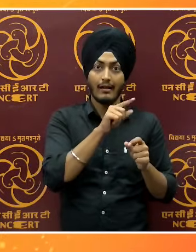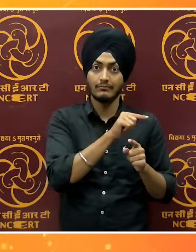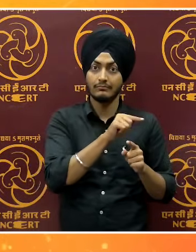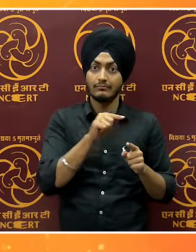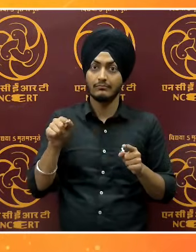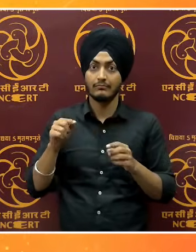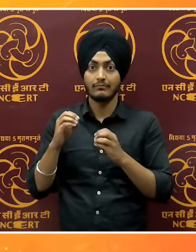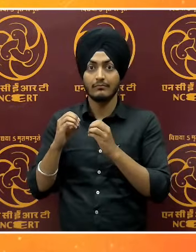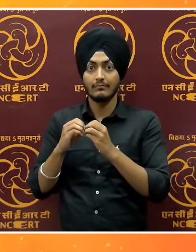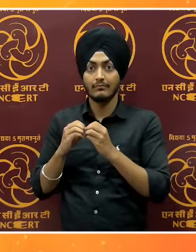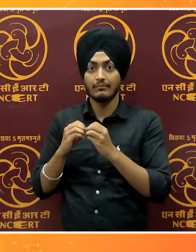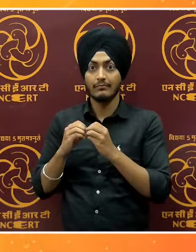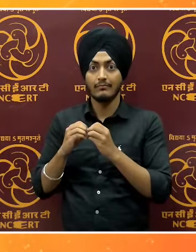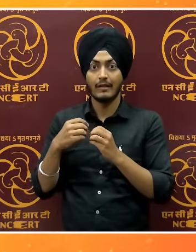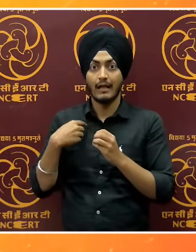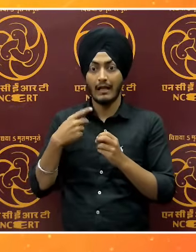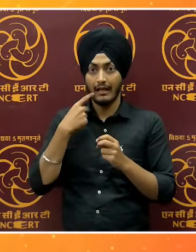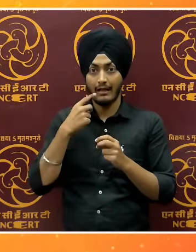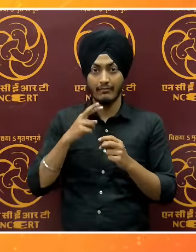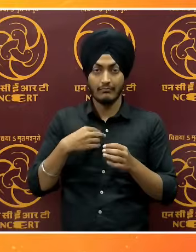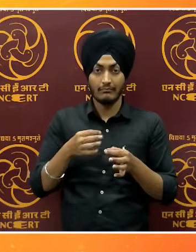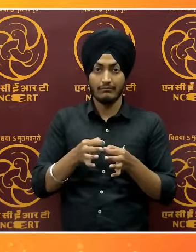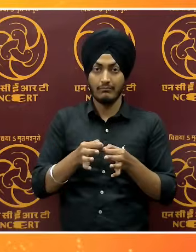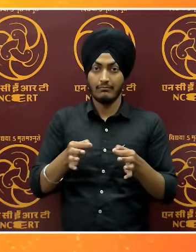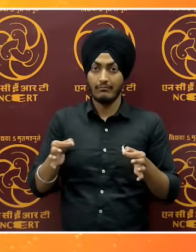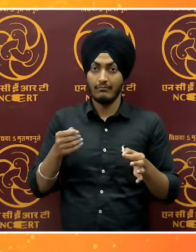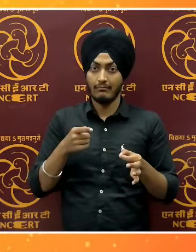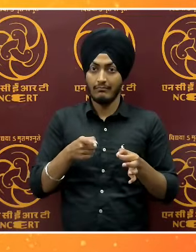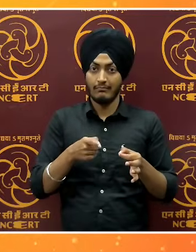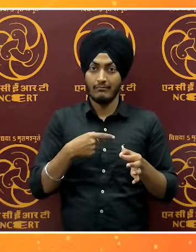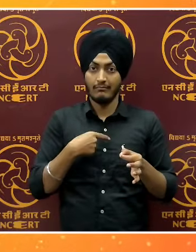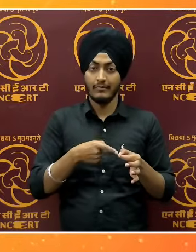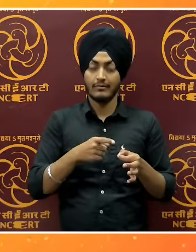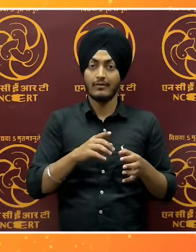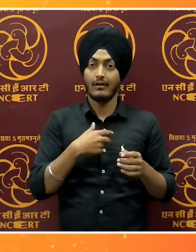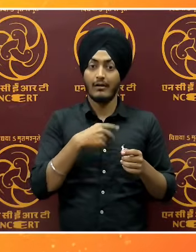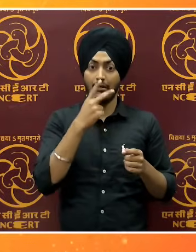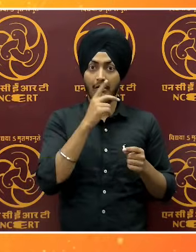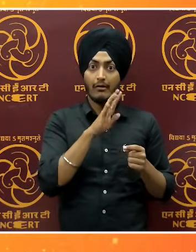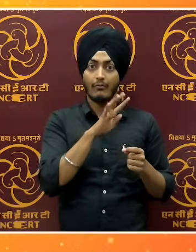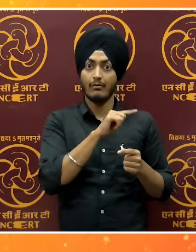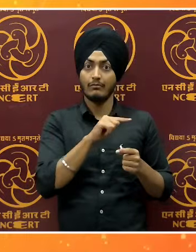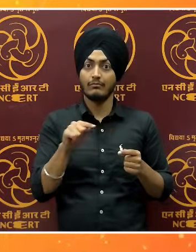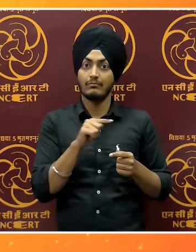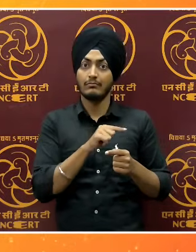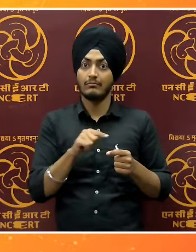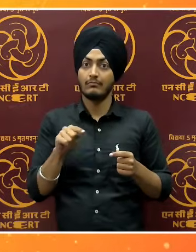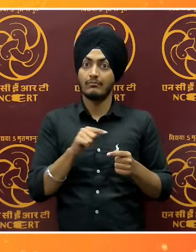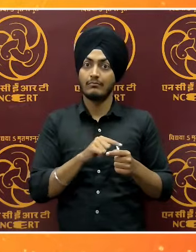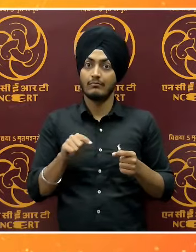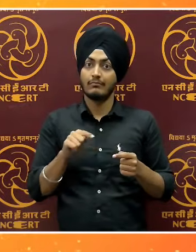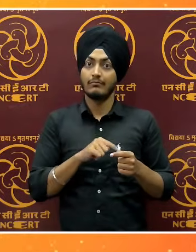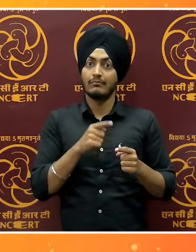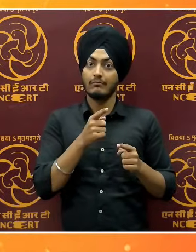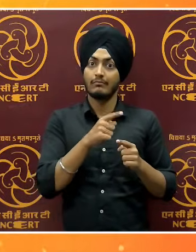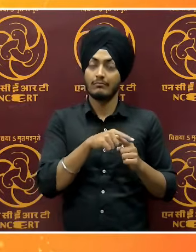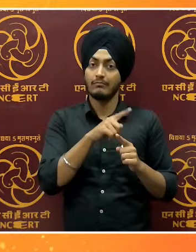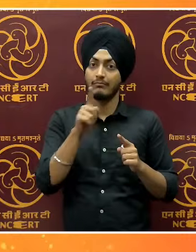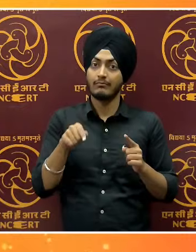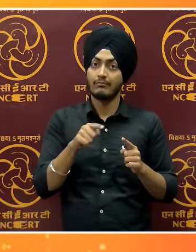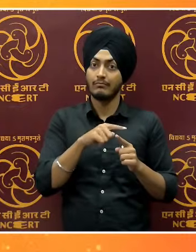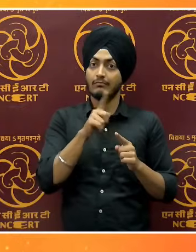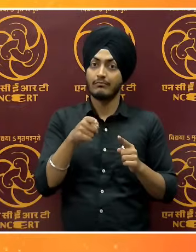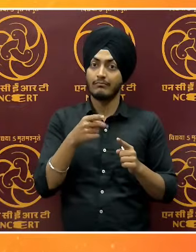I take a area and place it at the point A, it covers 4 lines. That means 4 lines are passing through